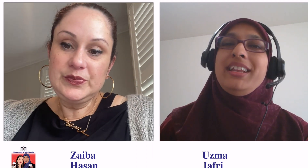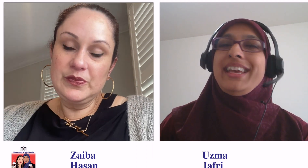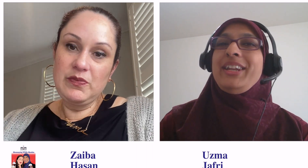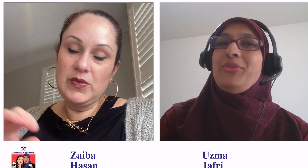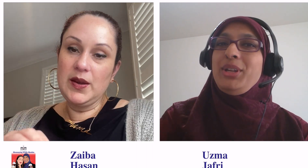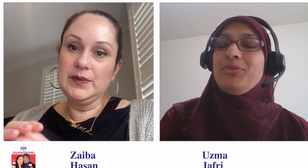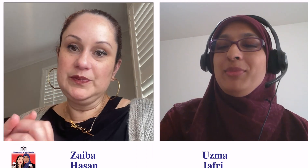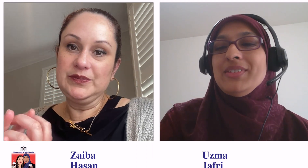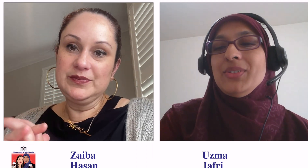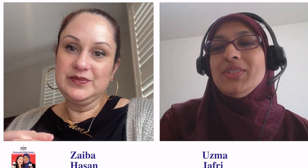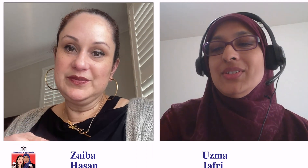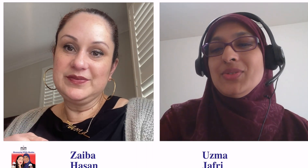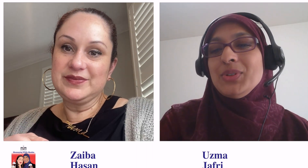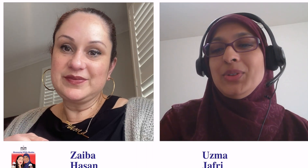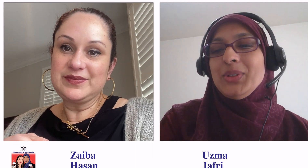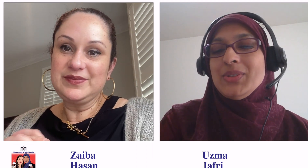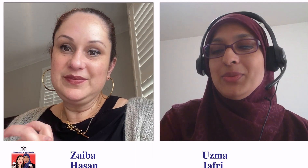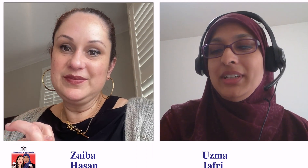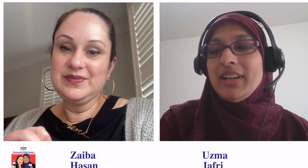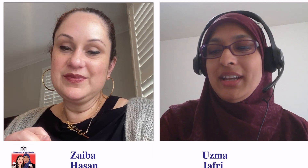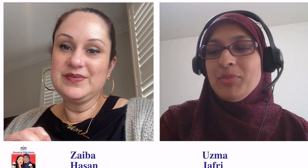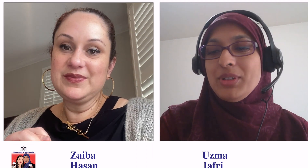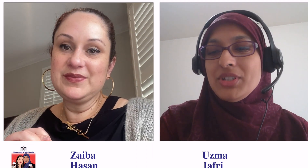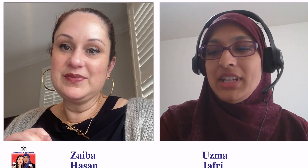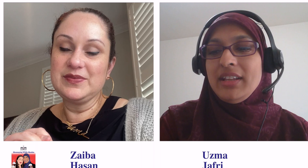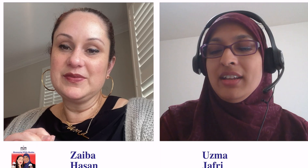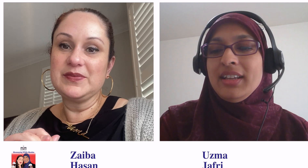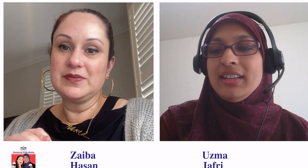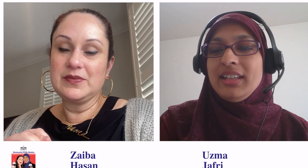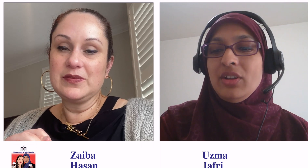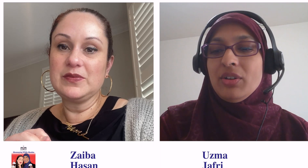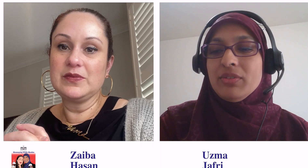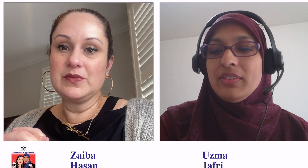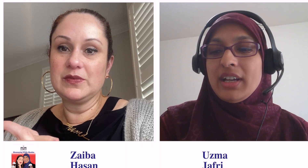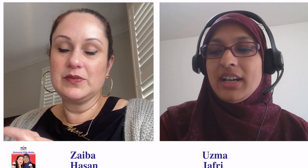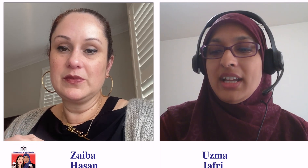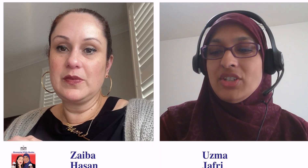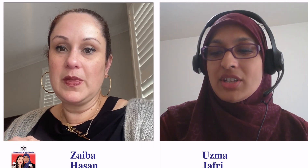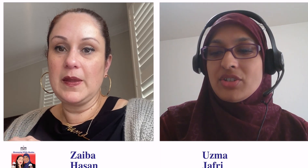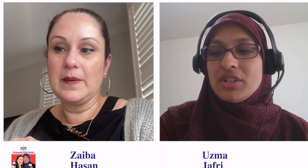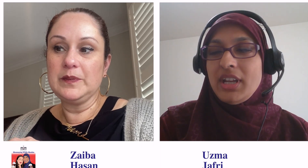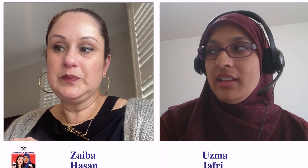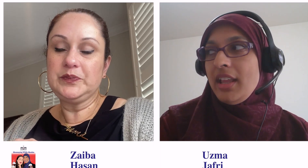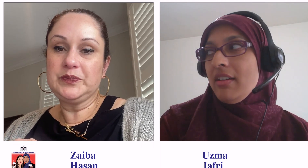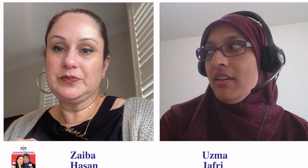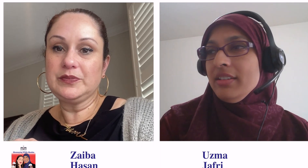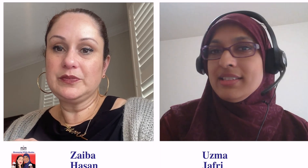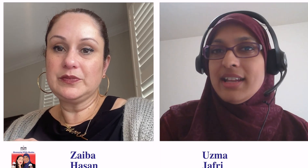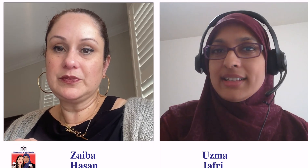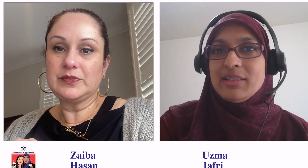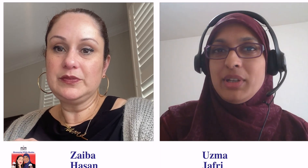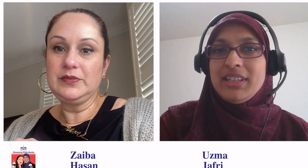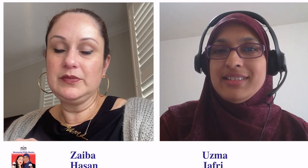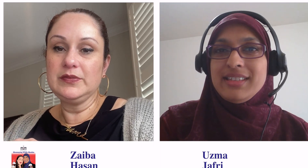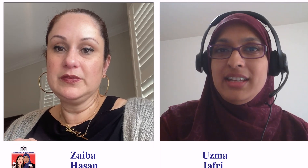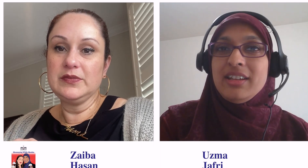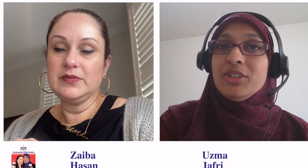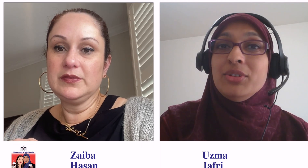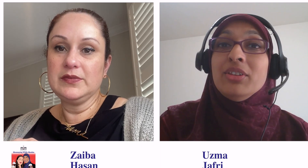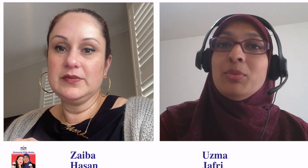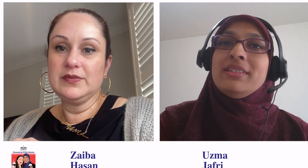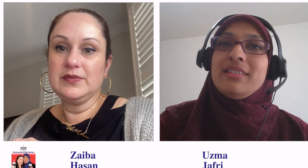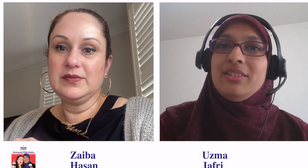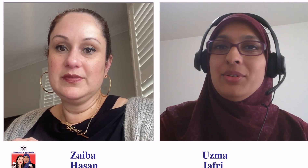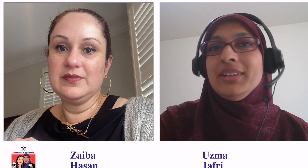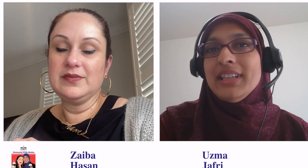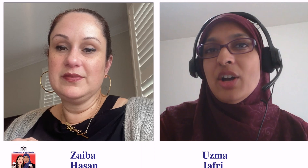remembered it and had it ready for me. So it's just really, really sweet. I appreciate, you know, that kind gesture and like all the snacks that my kids eat,